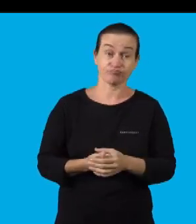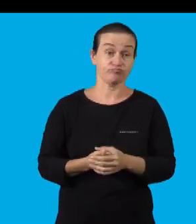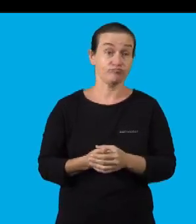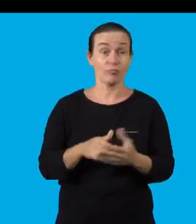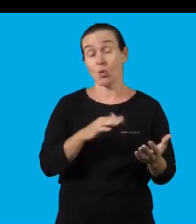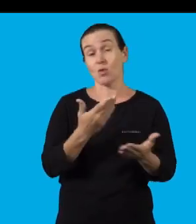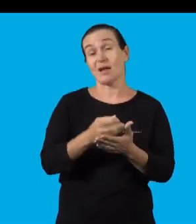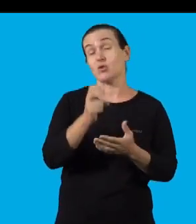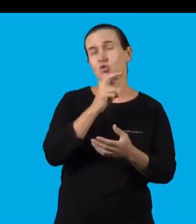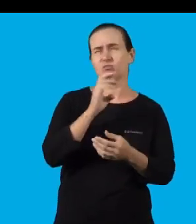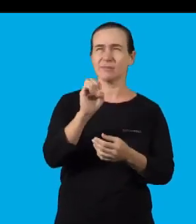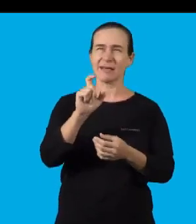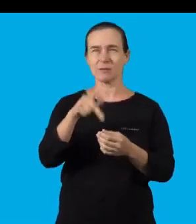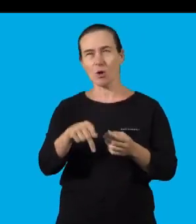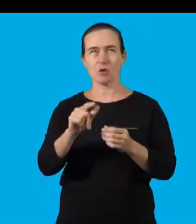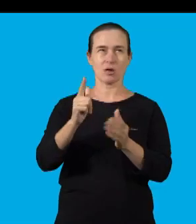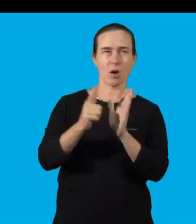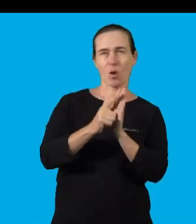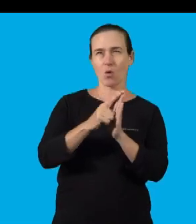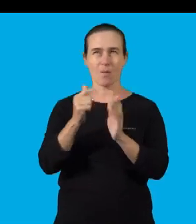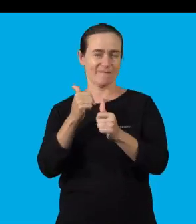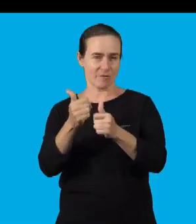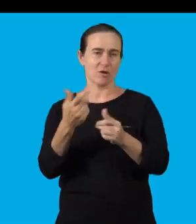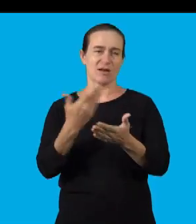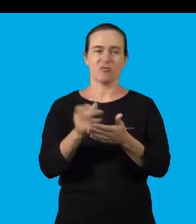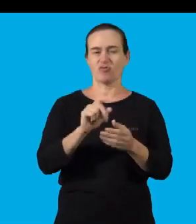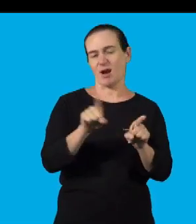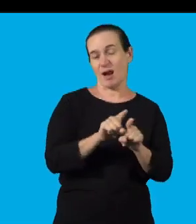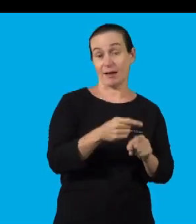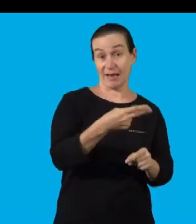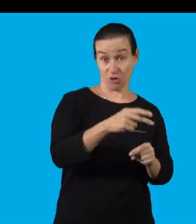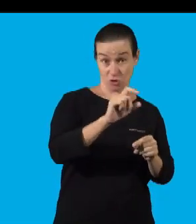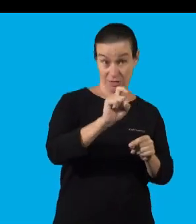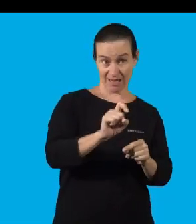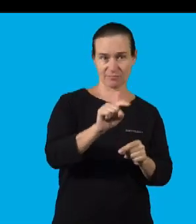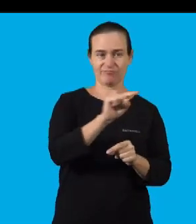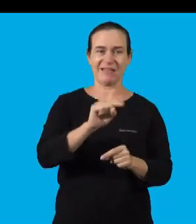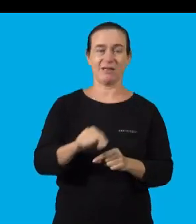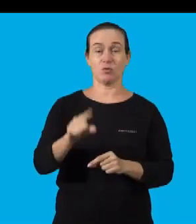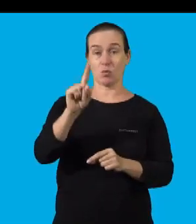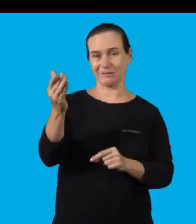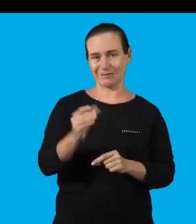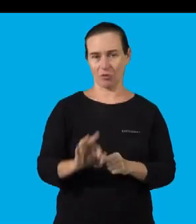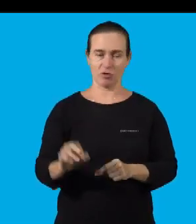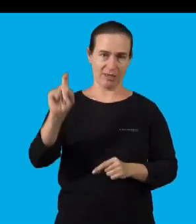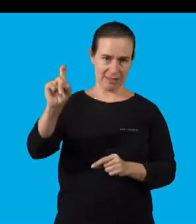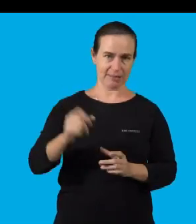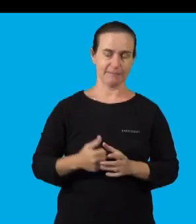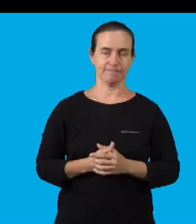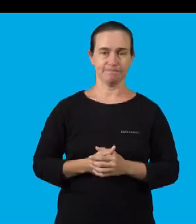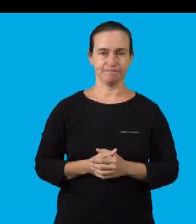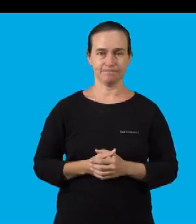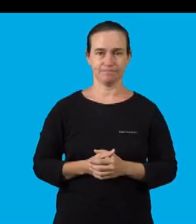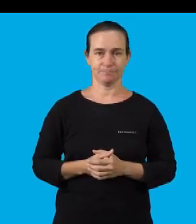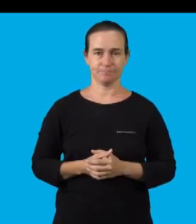or you can use your exponential laws and write it as 1 over 3. And of course, this is going